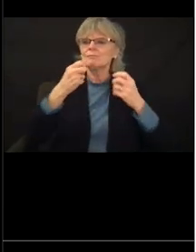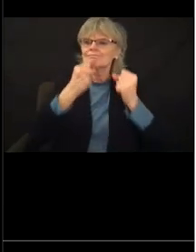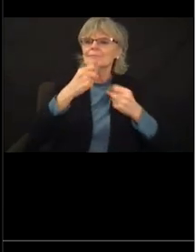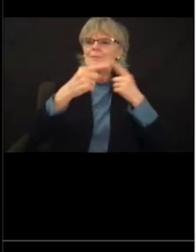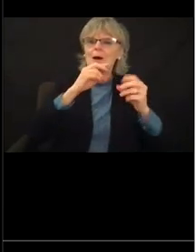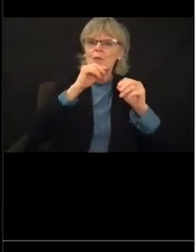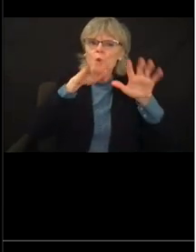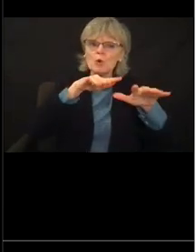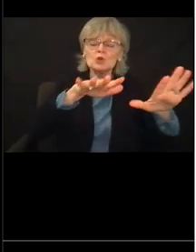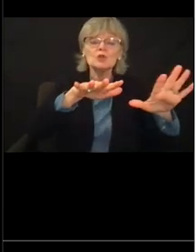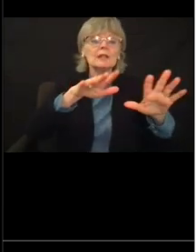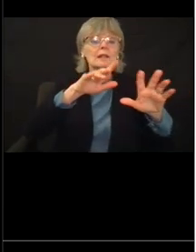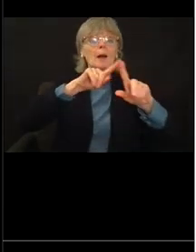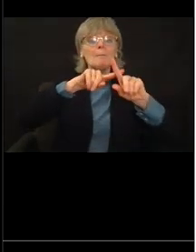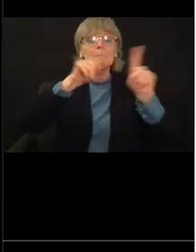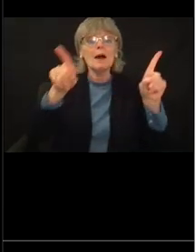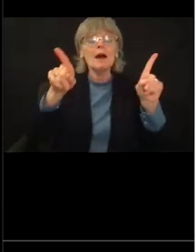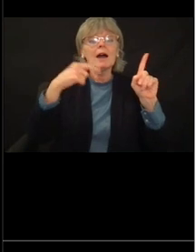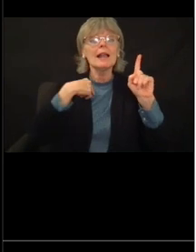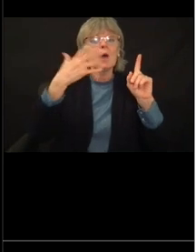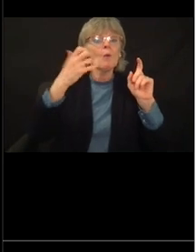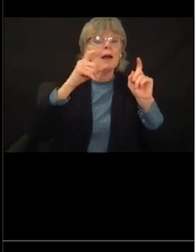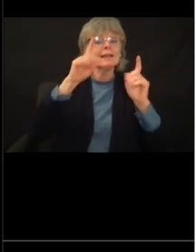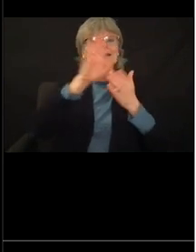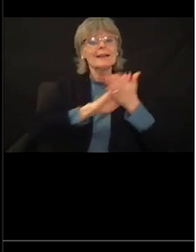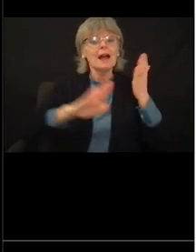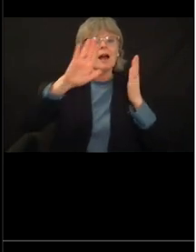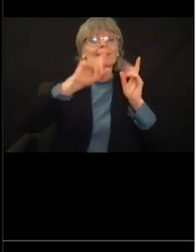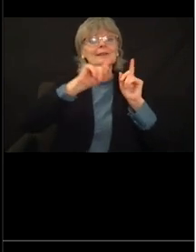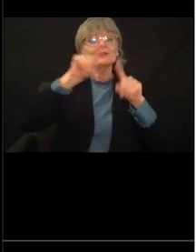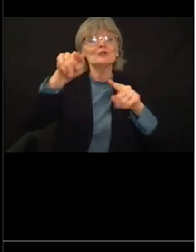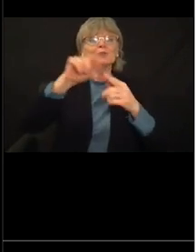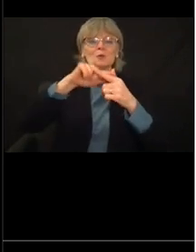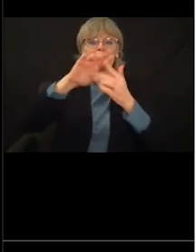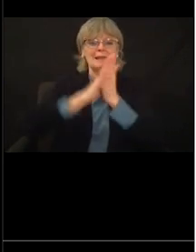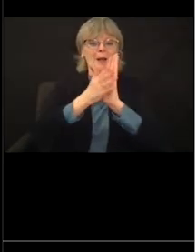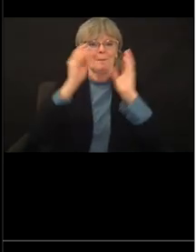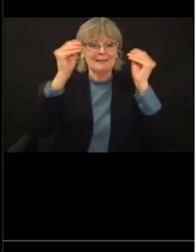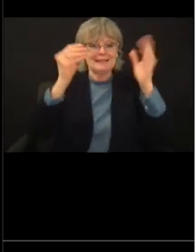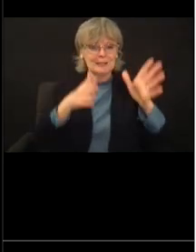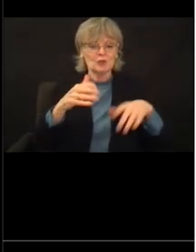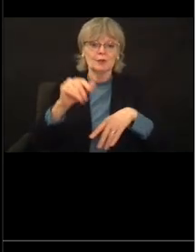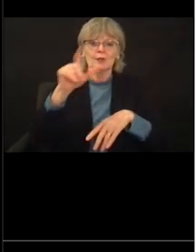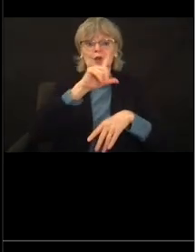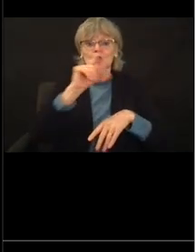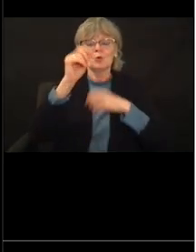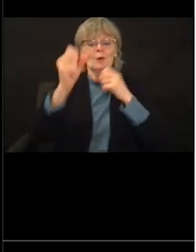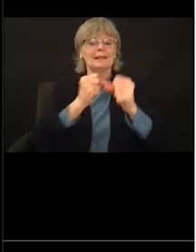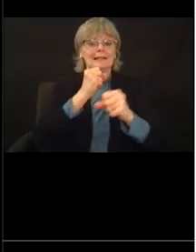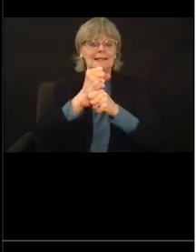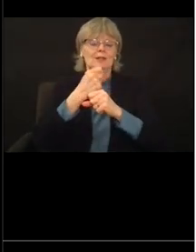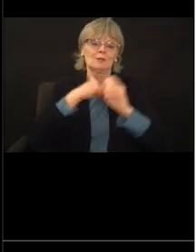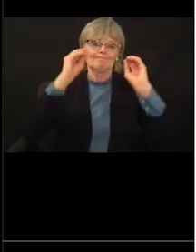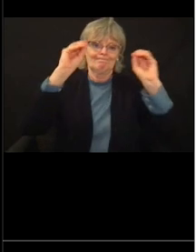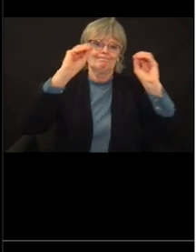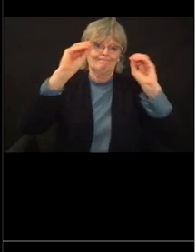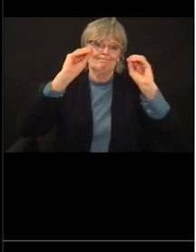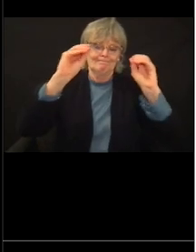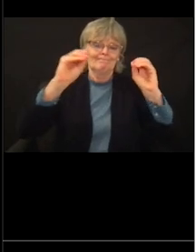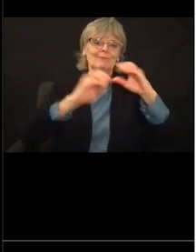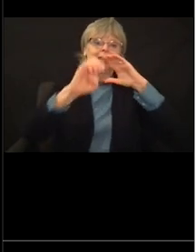decided I was gonna go to college to become a teacher. So I spent about 20 years in the classroom teaching students in